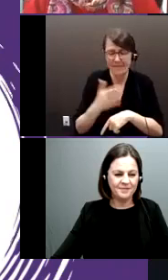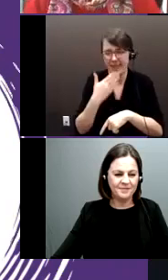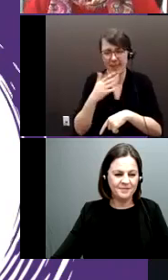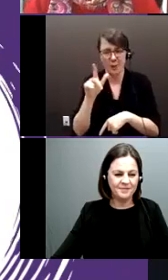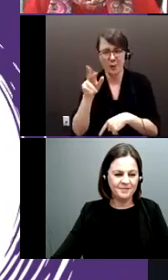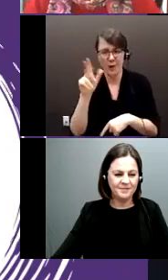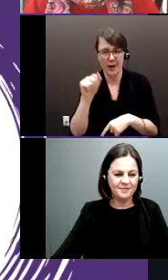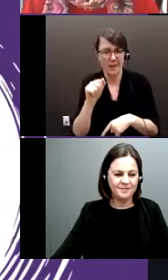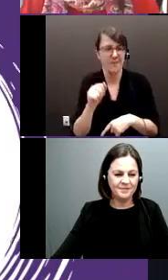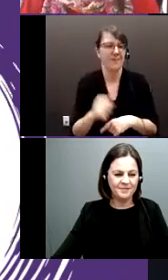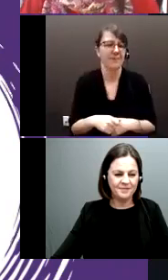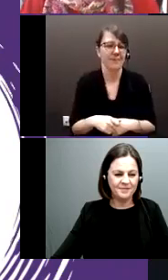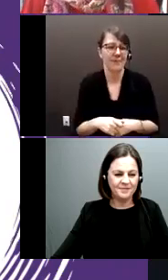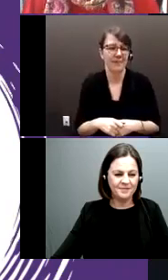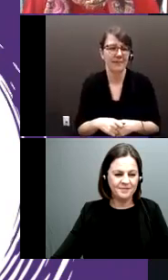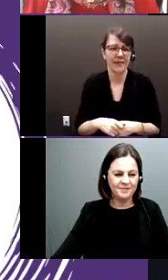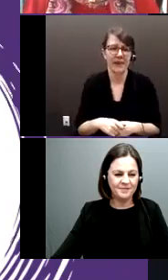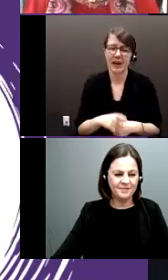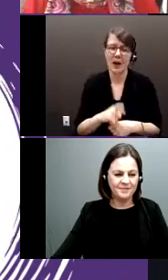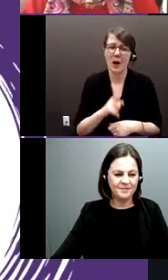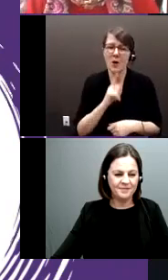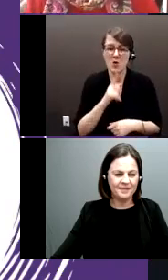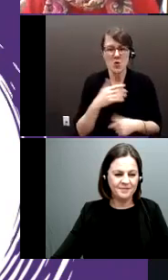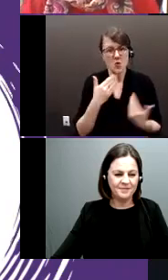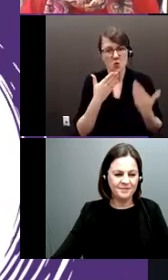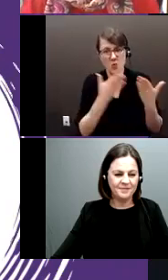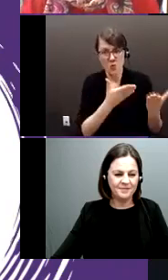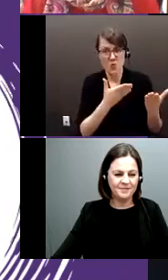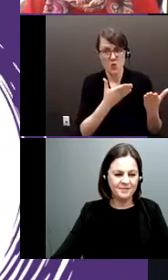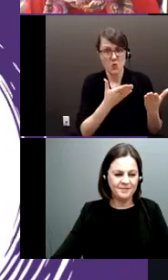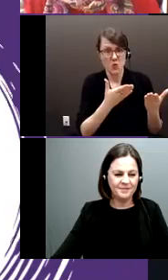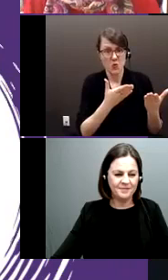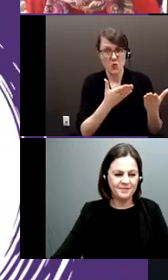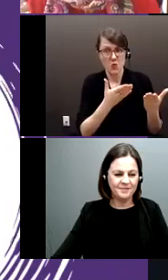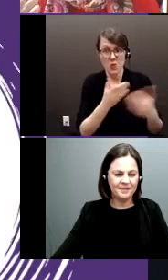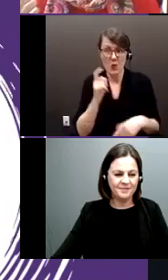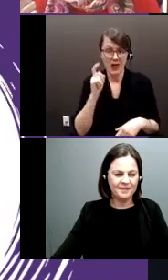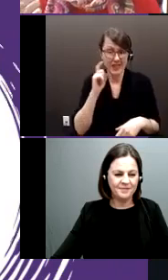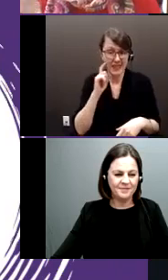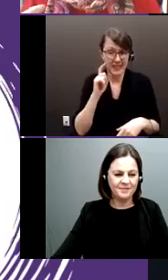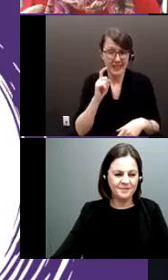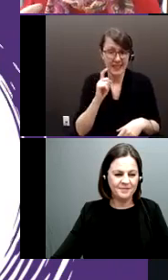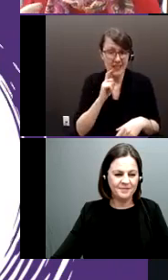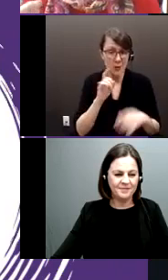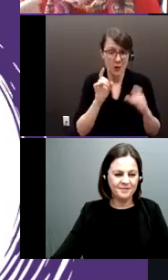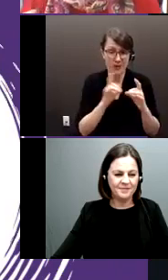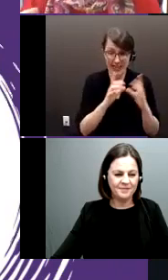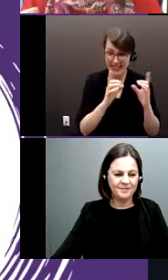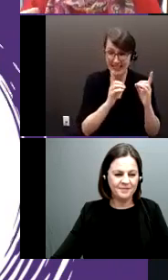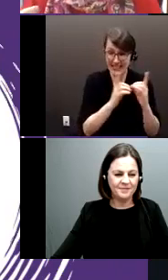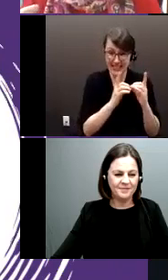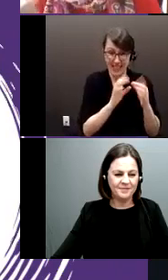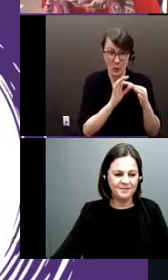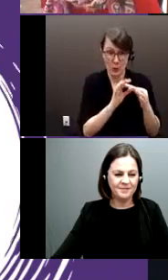one, right? I mean, it's all tough. Talking about sexual violence within the context of a dating relationship is